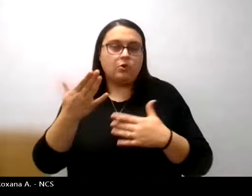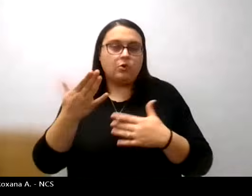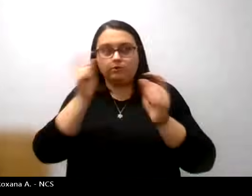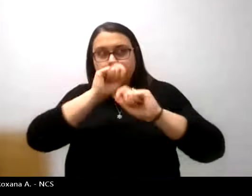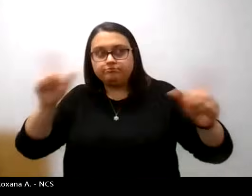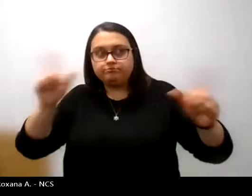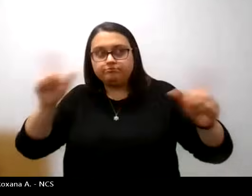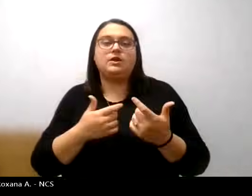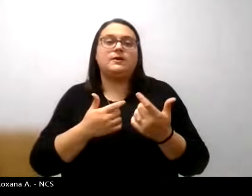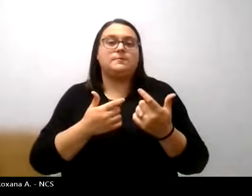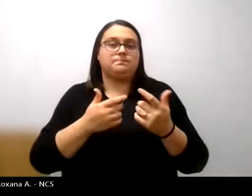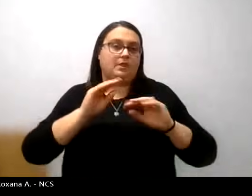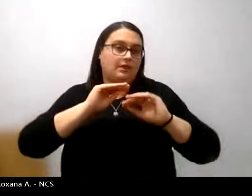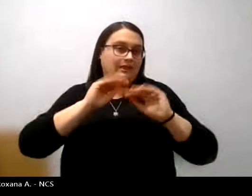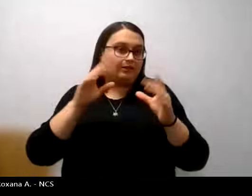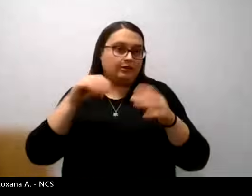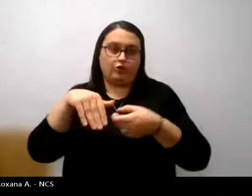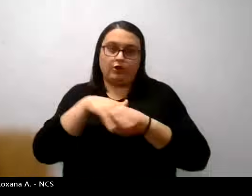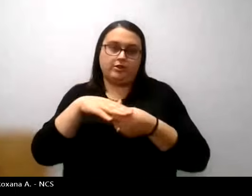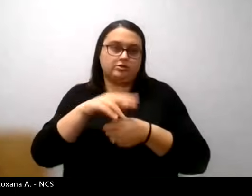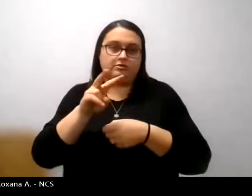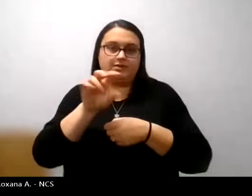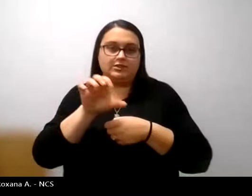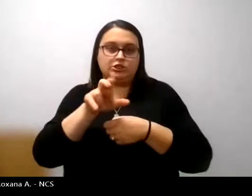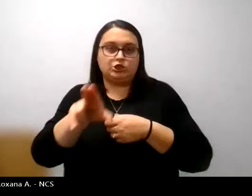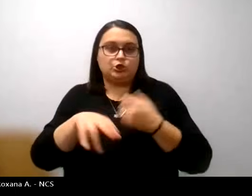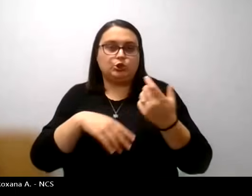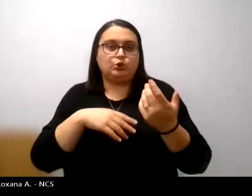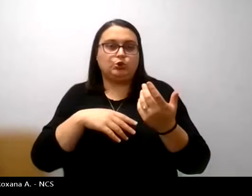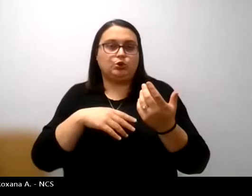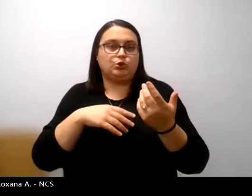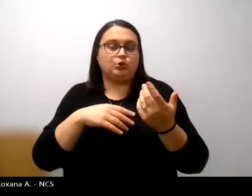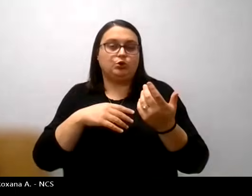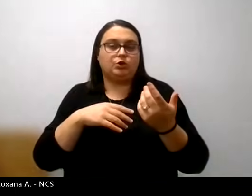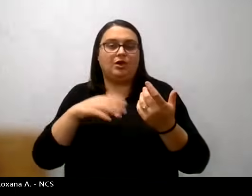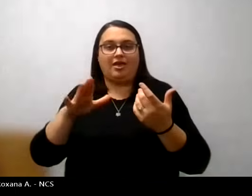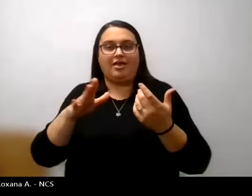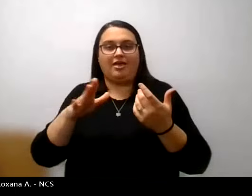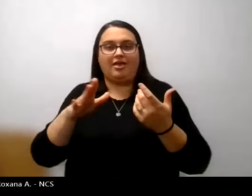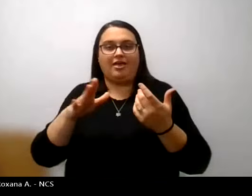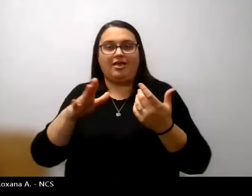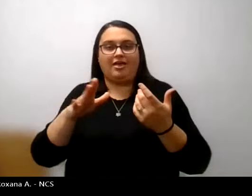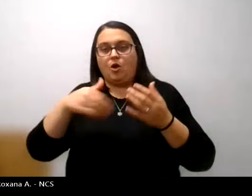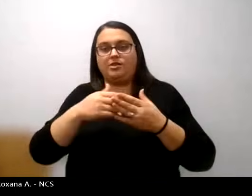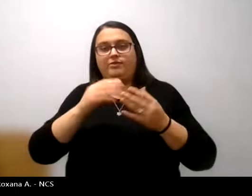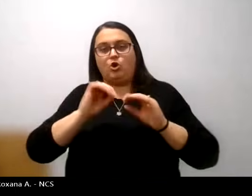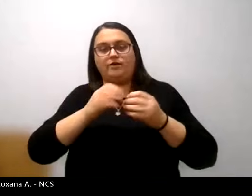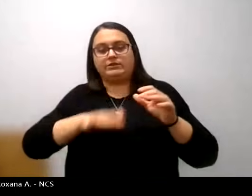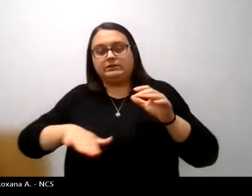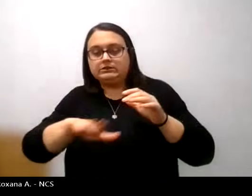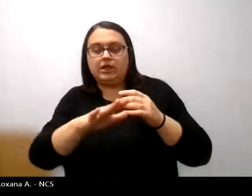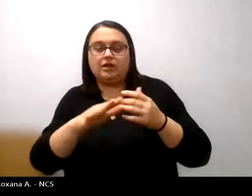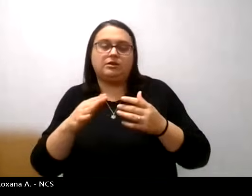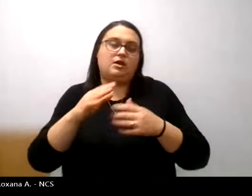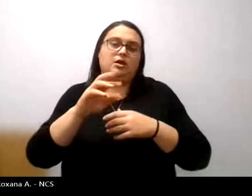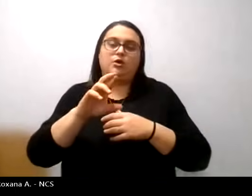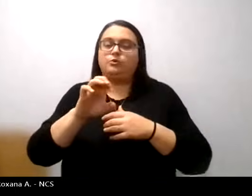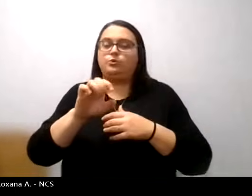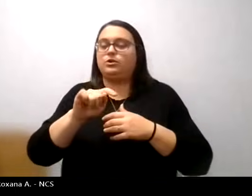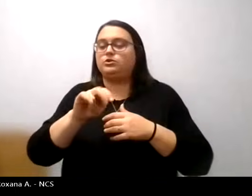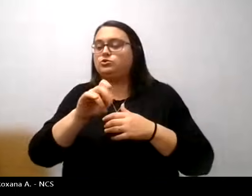There's clearly in that zone, VCU Hospital and their Brook Road footprint are in that, as well as Retreat Hospital.